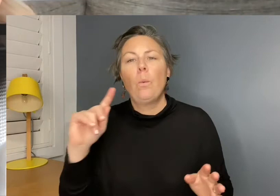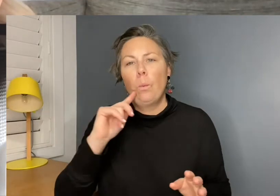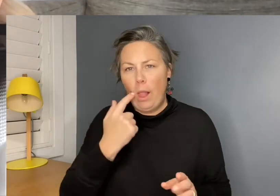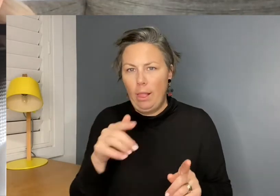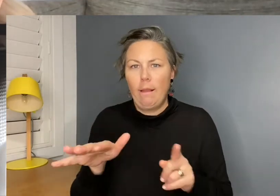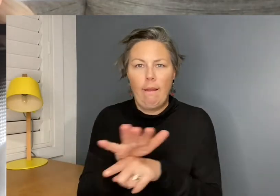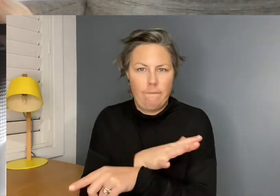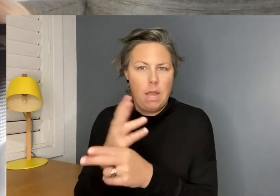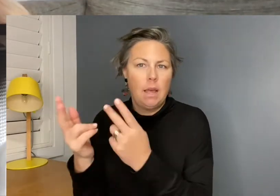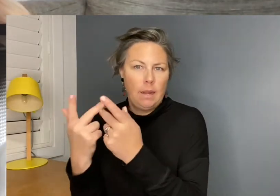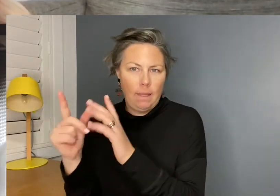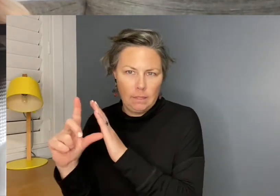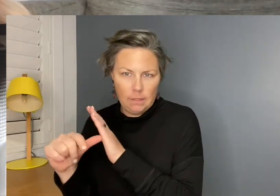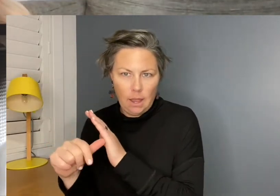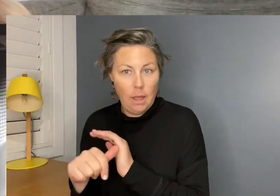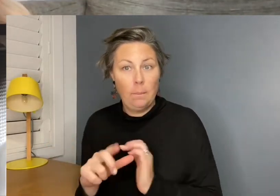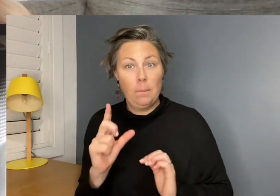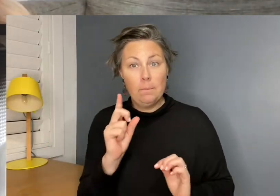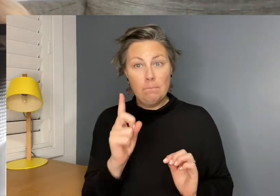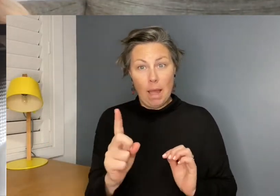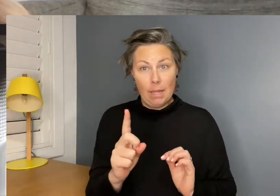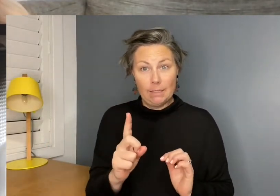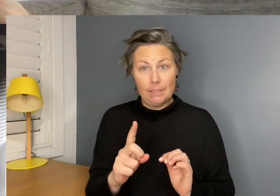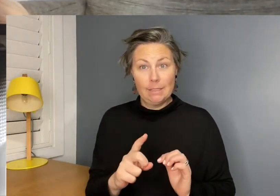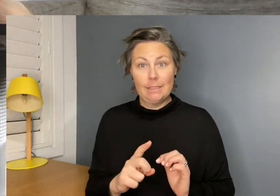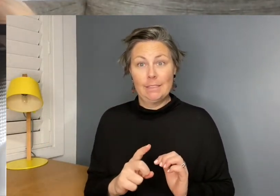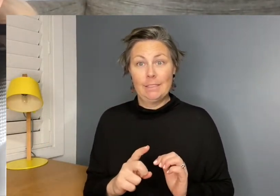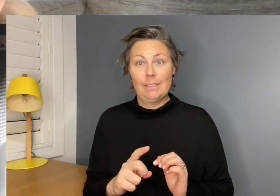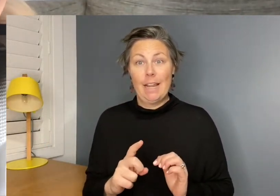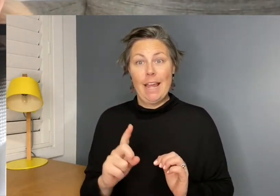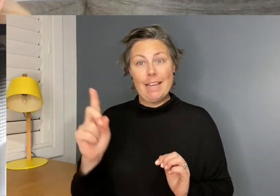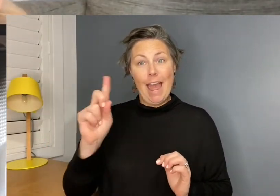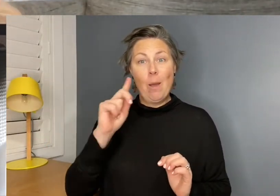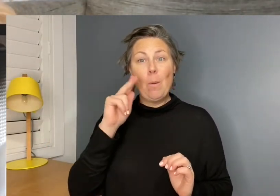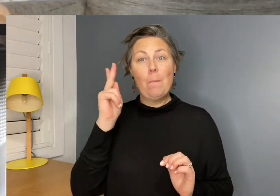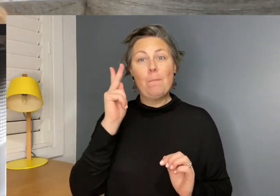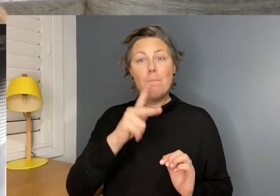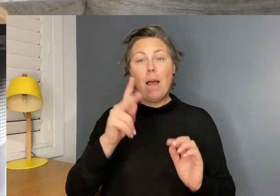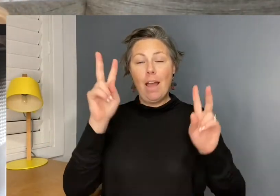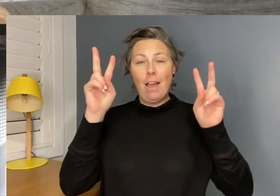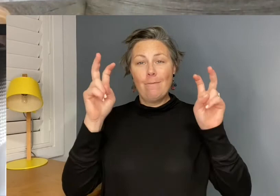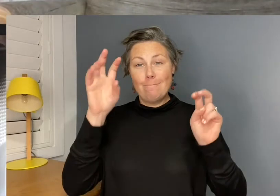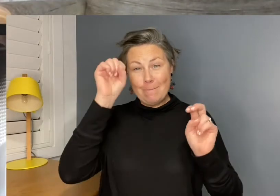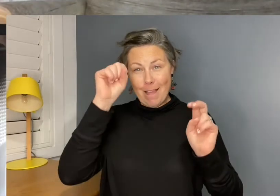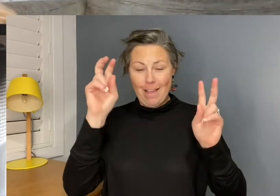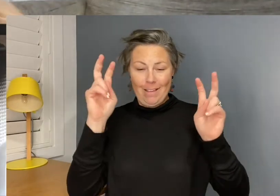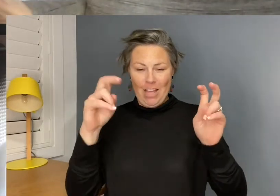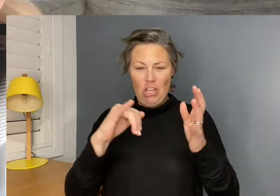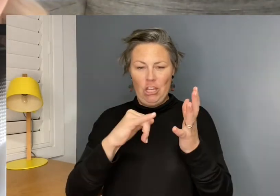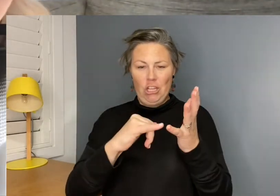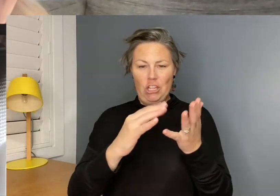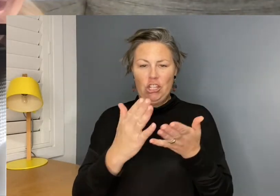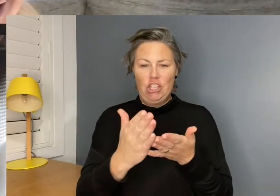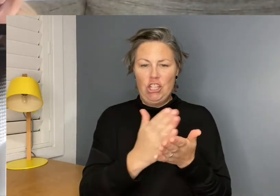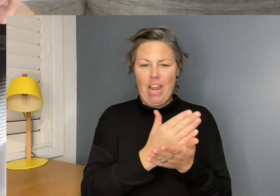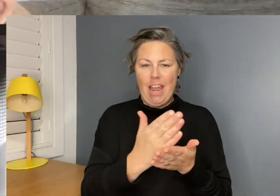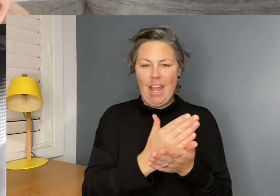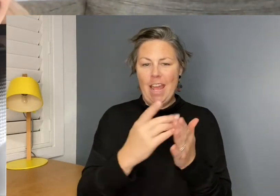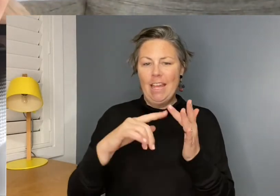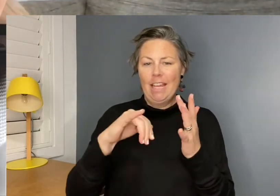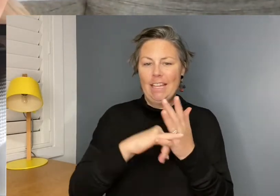to mention that we are getting back into sharing is caring today. Yes. It's been a hot